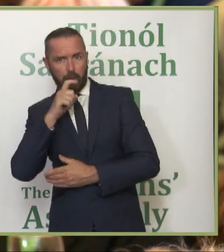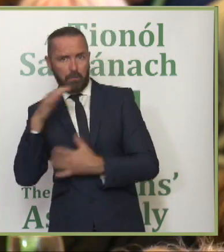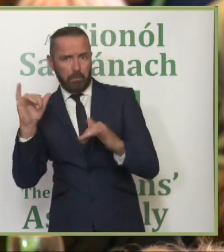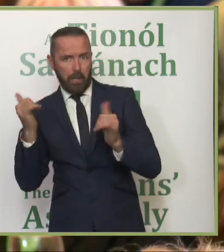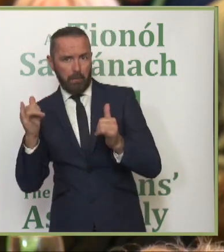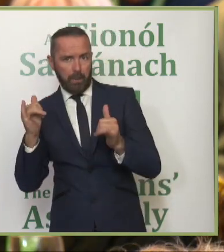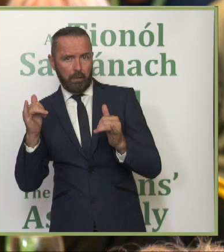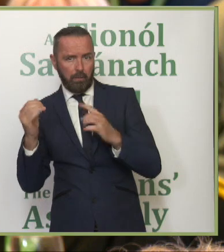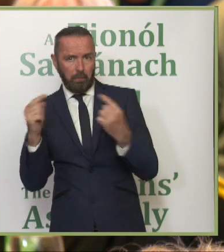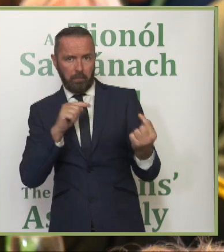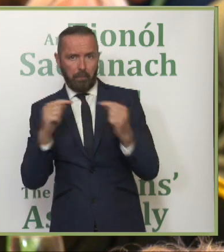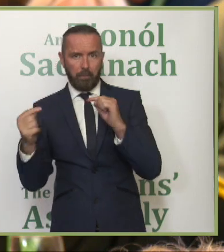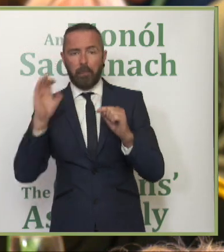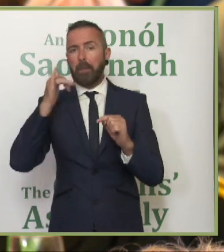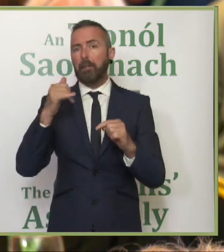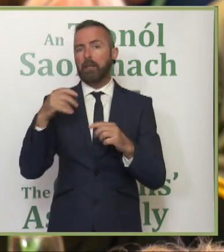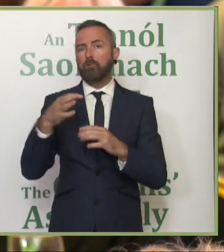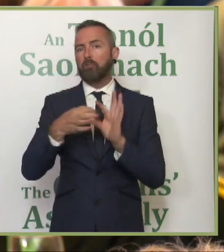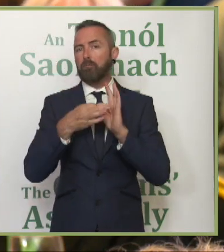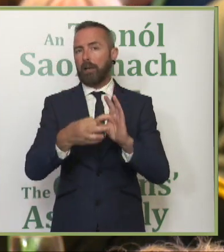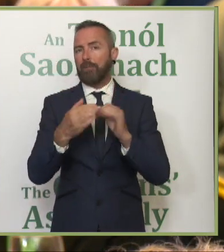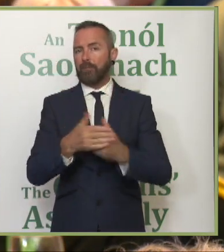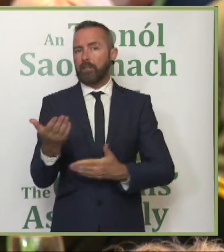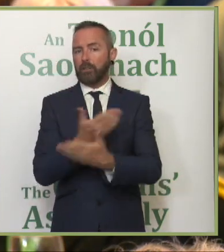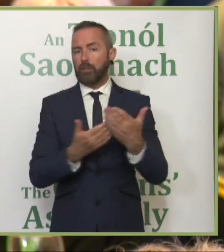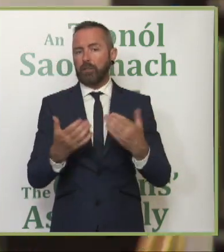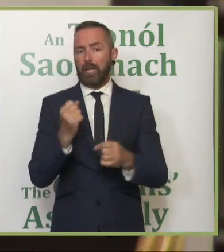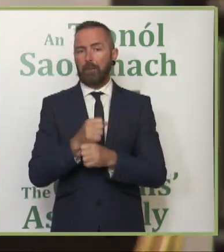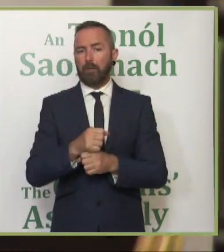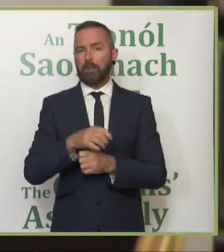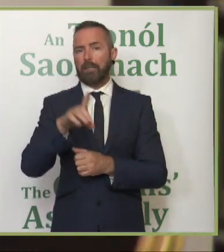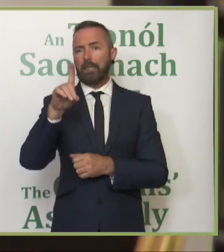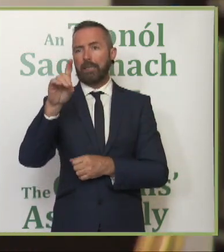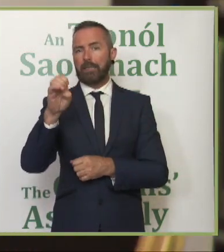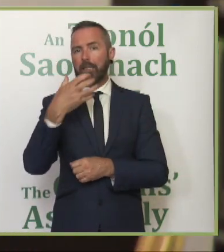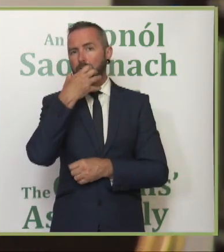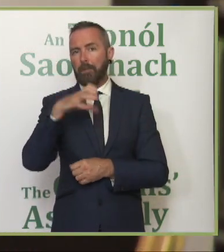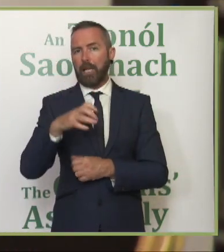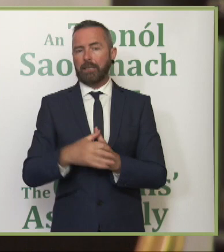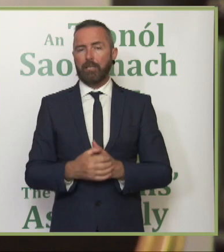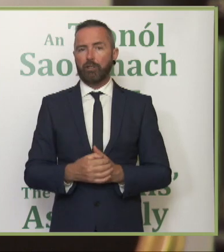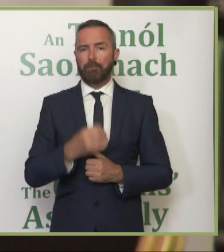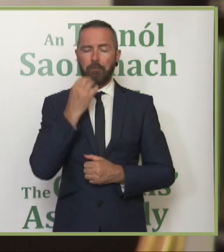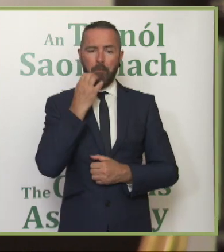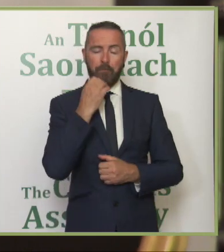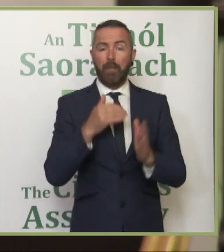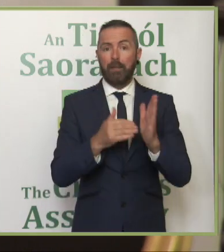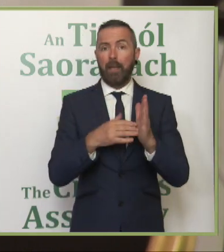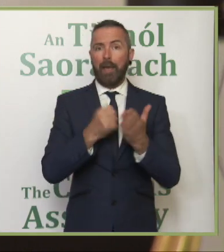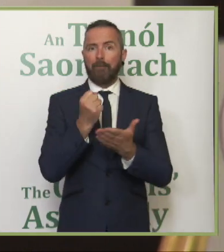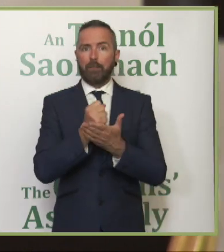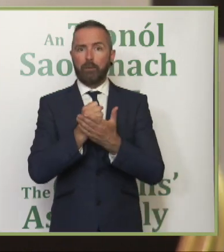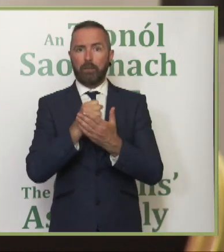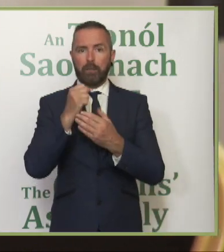relevant in the discussion talking about the decriminalization. So, yeah, there is studies looking